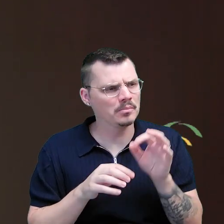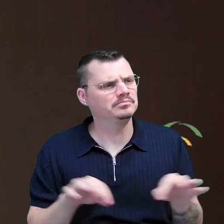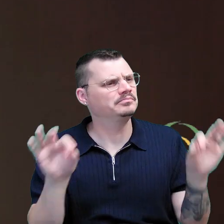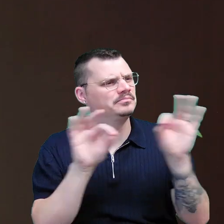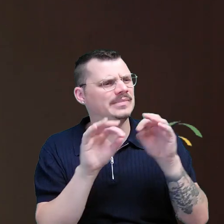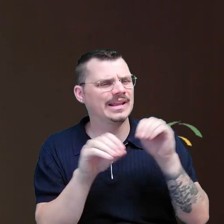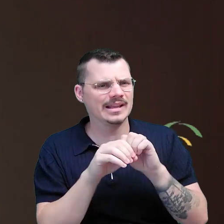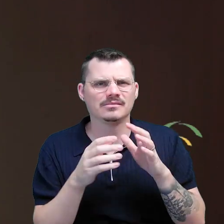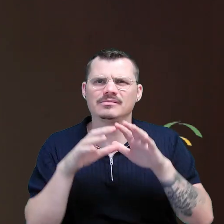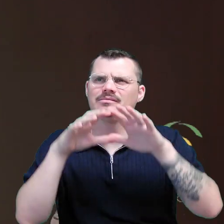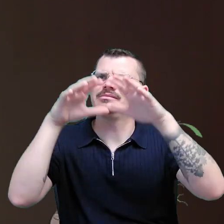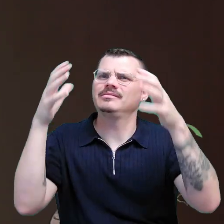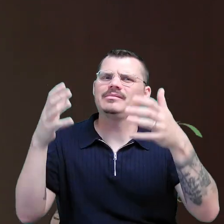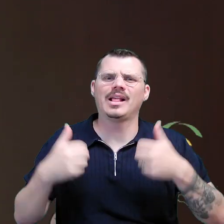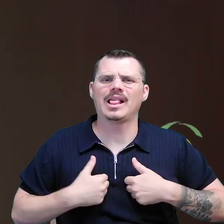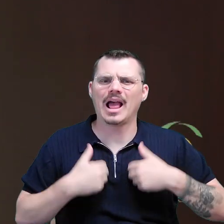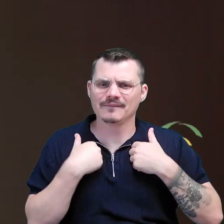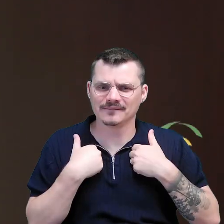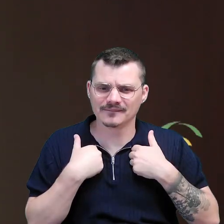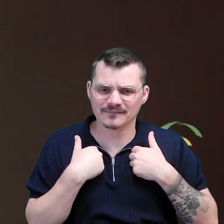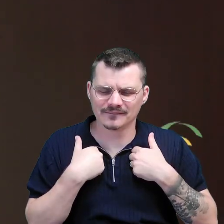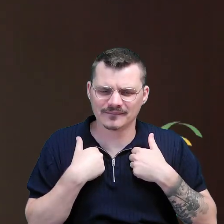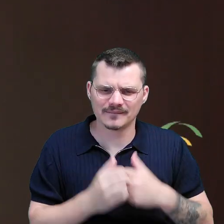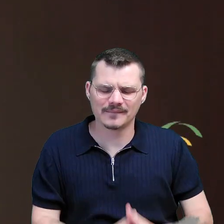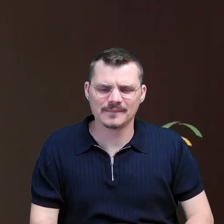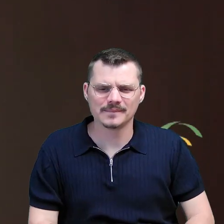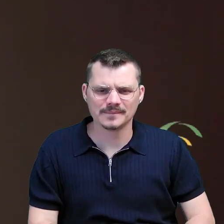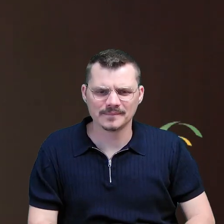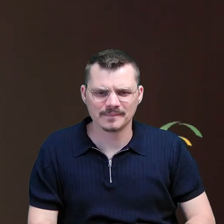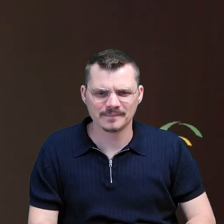overall scheme of life, for example.